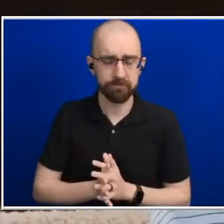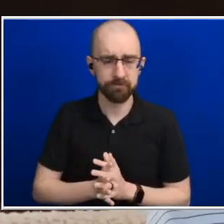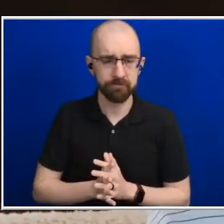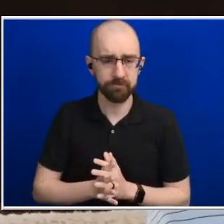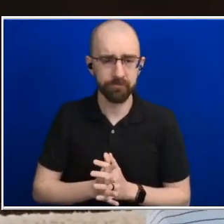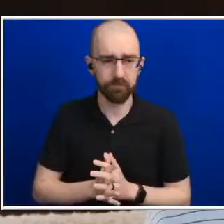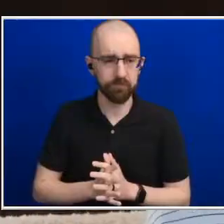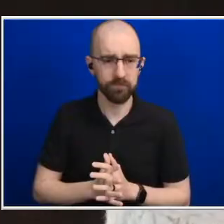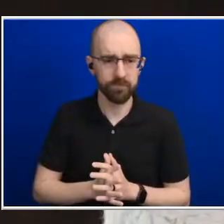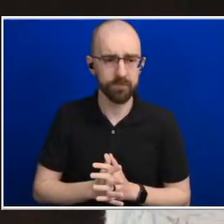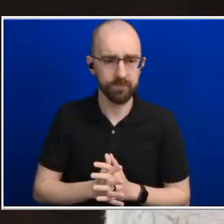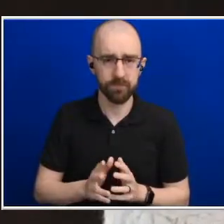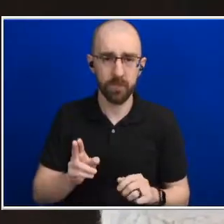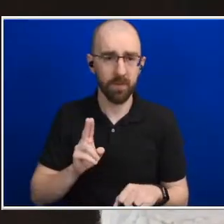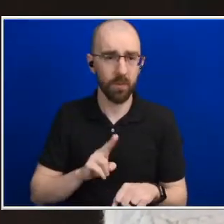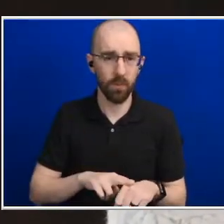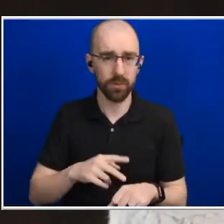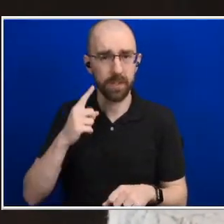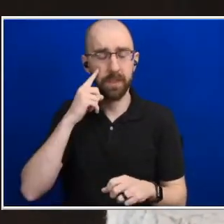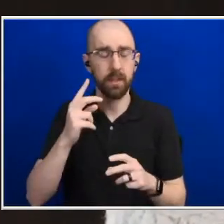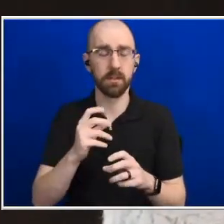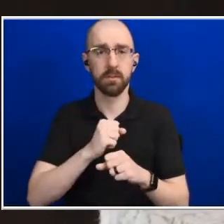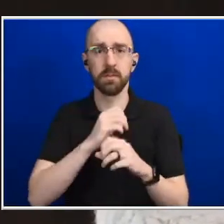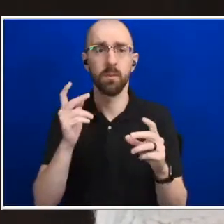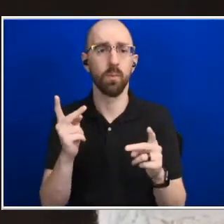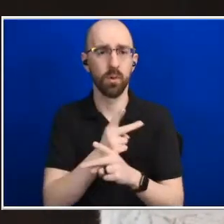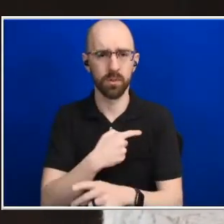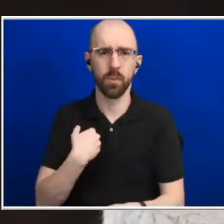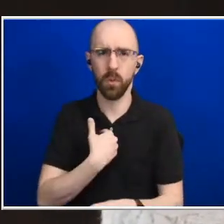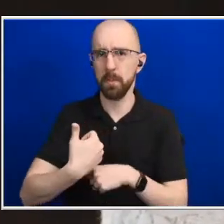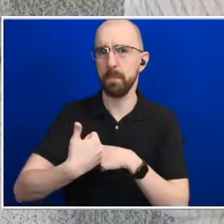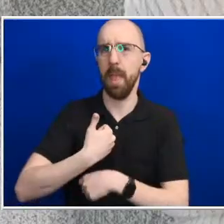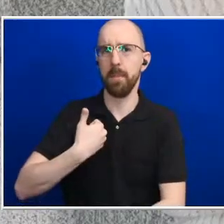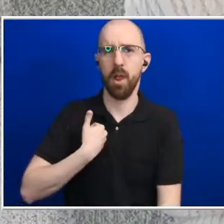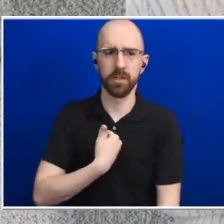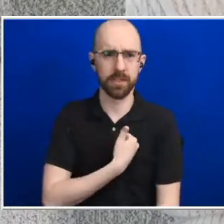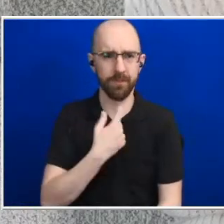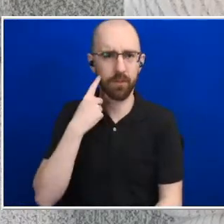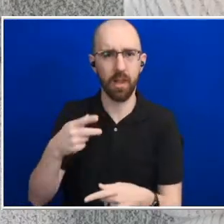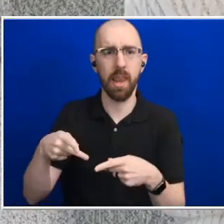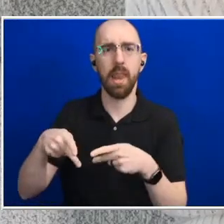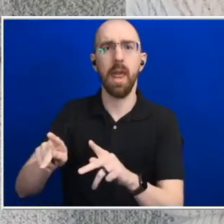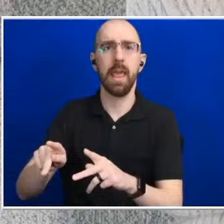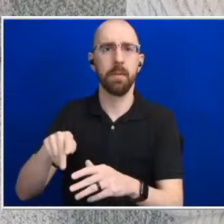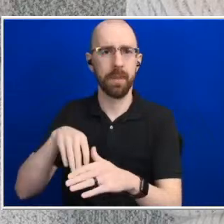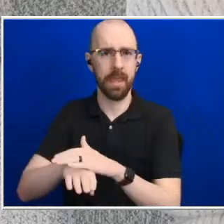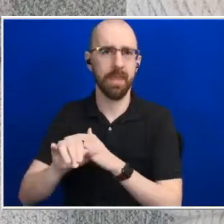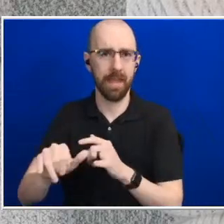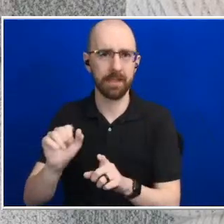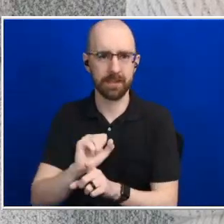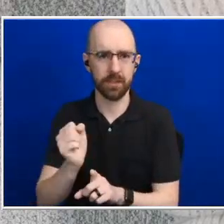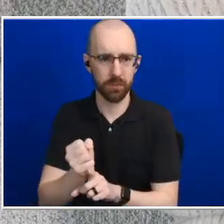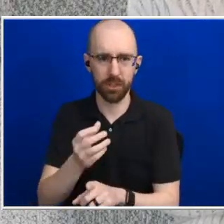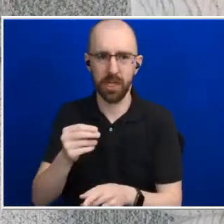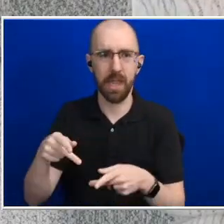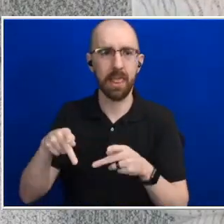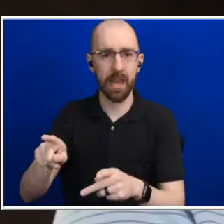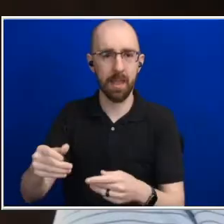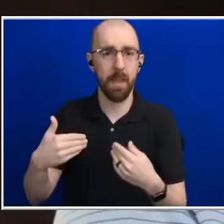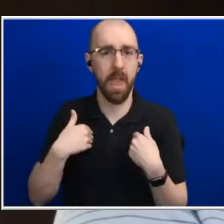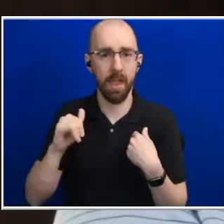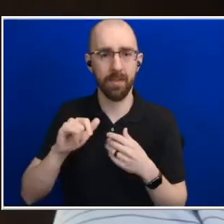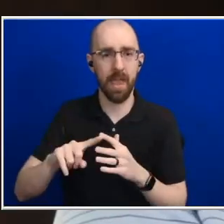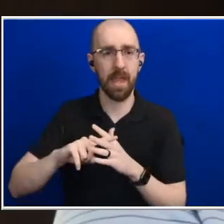Of course, you think the worst. We were blaming ourselves for letting him get into that situation and letting him have that initial